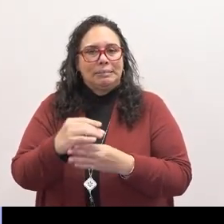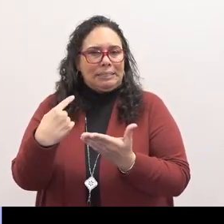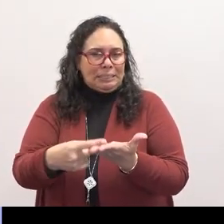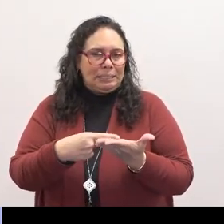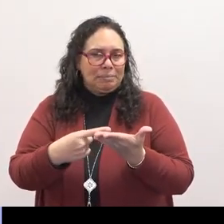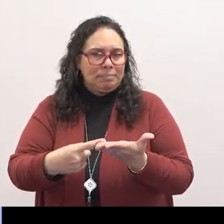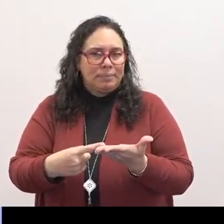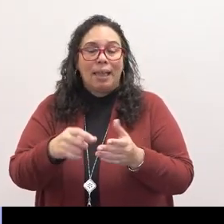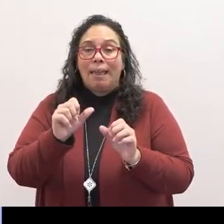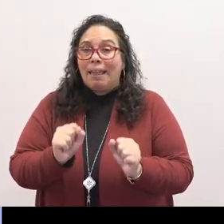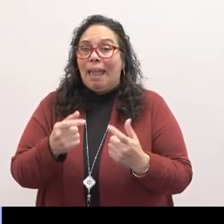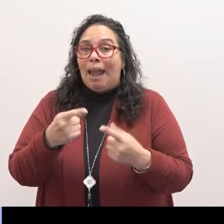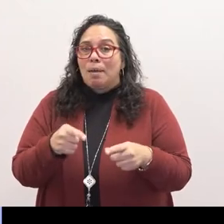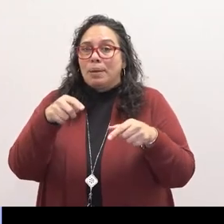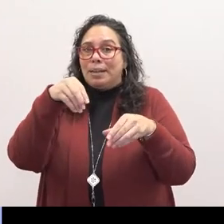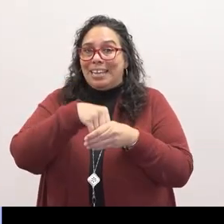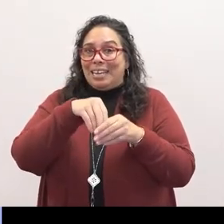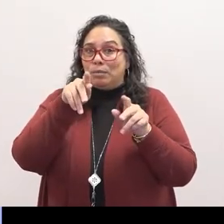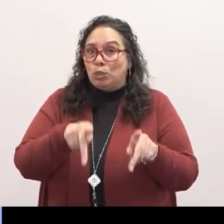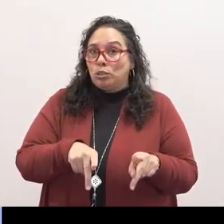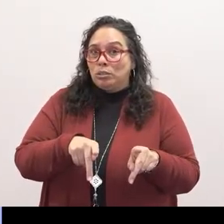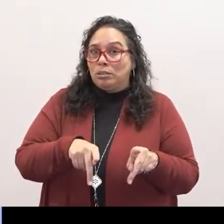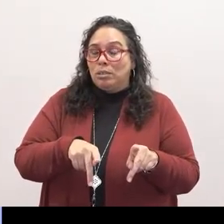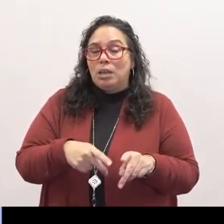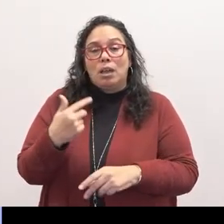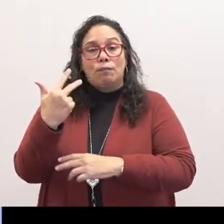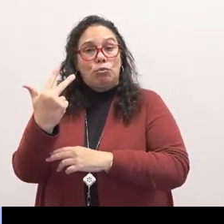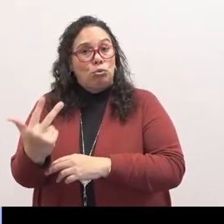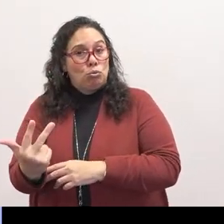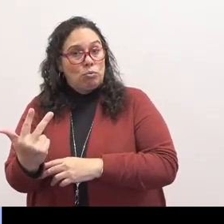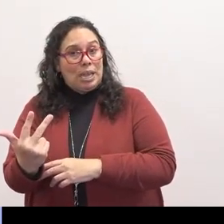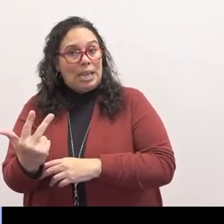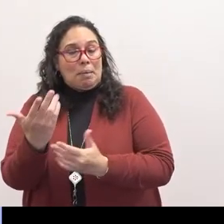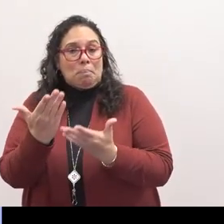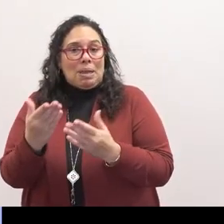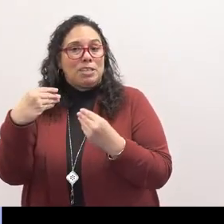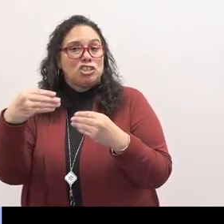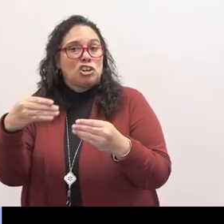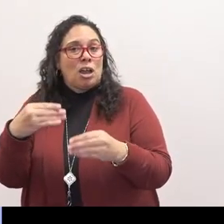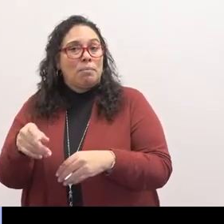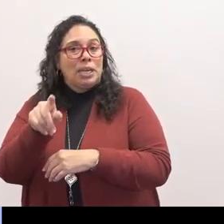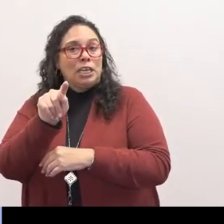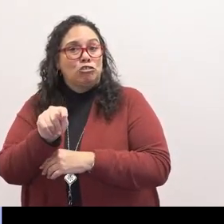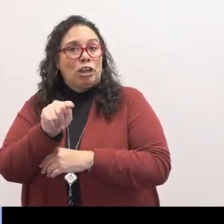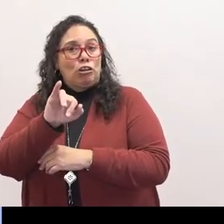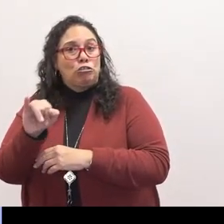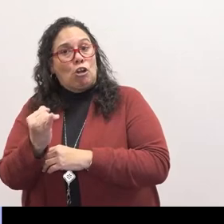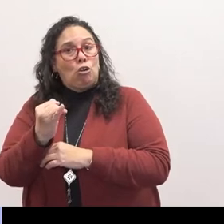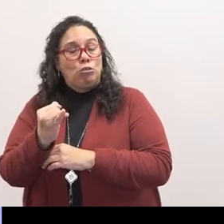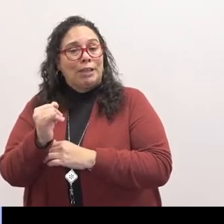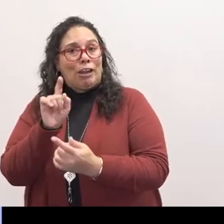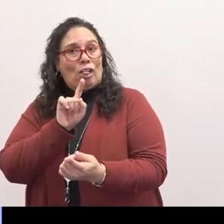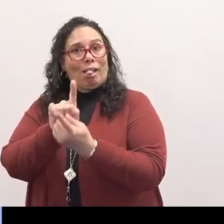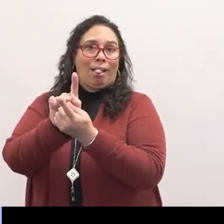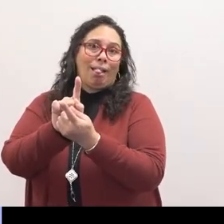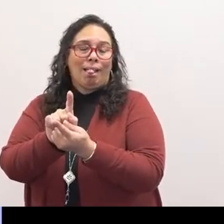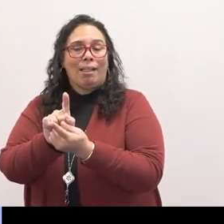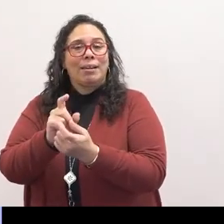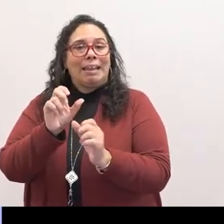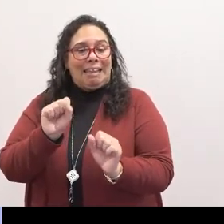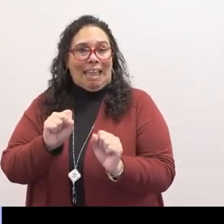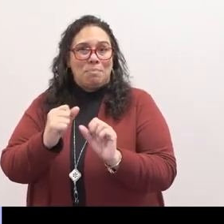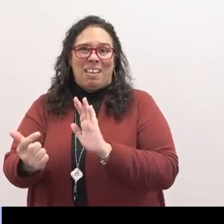in person. If three of you happen to be shopping at Trader Joe's at the same time and run into each other, there could be a Brown